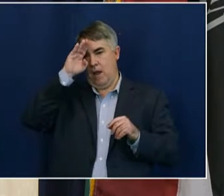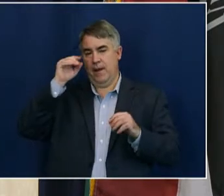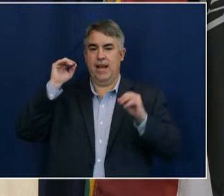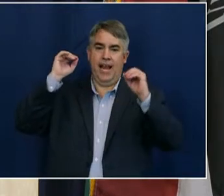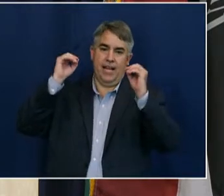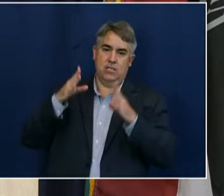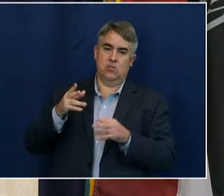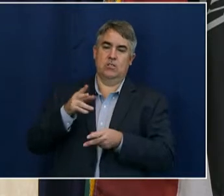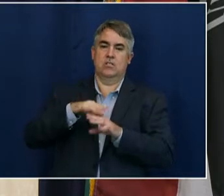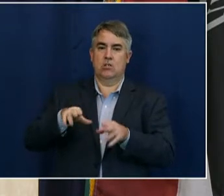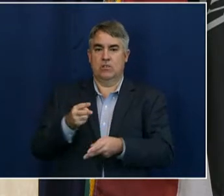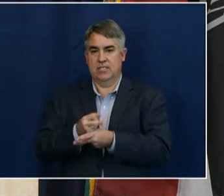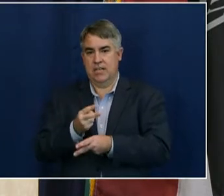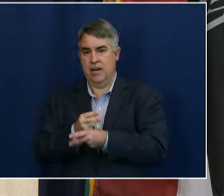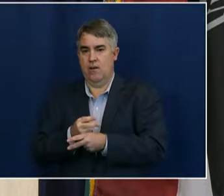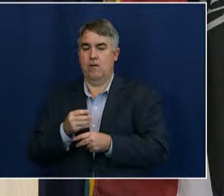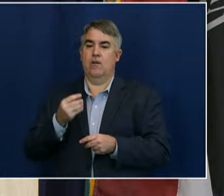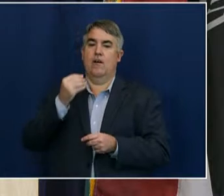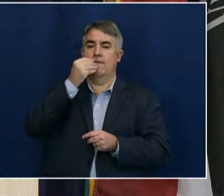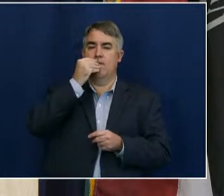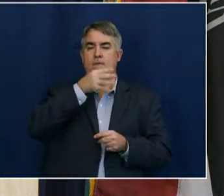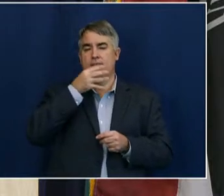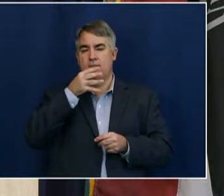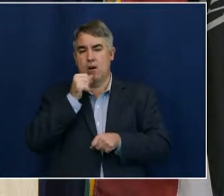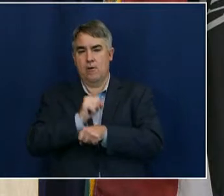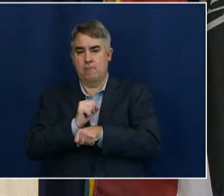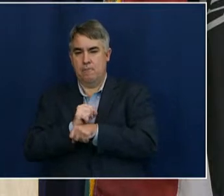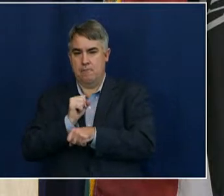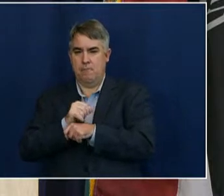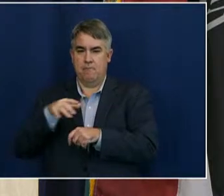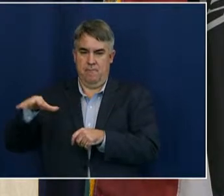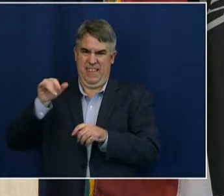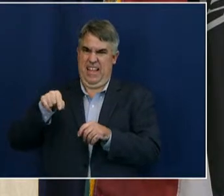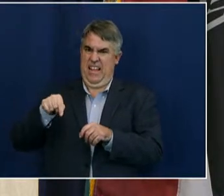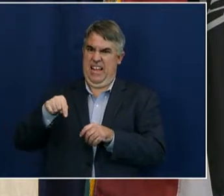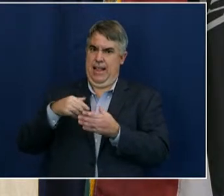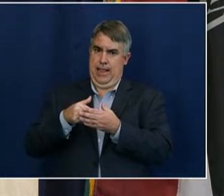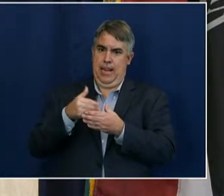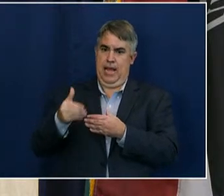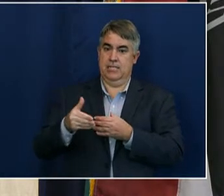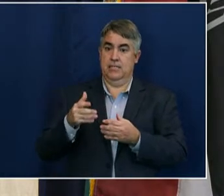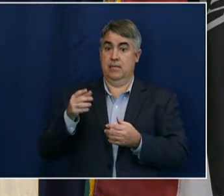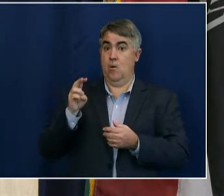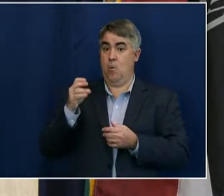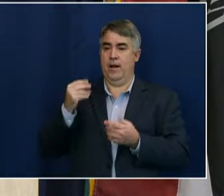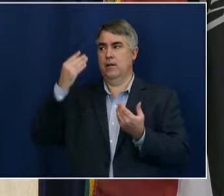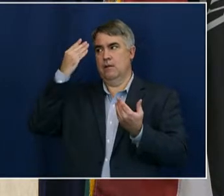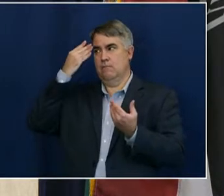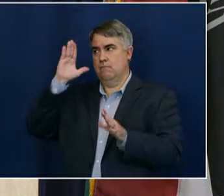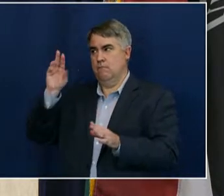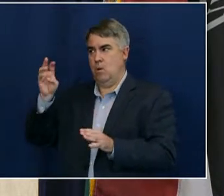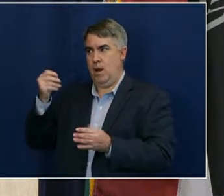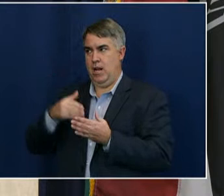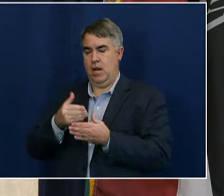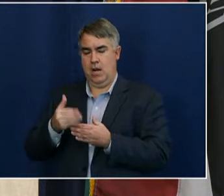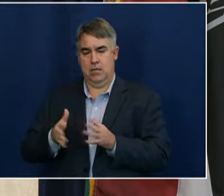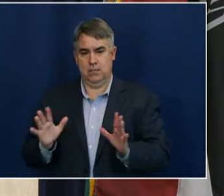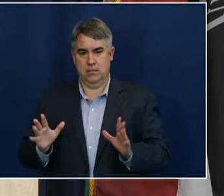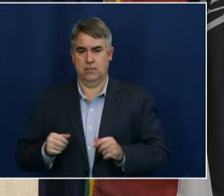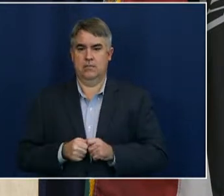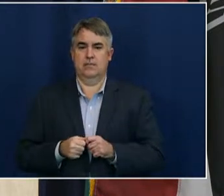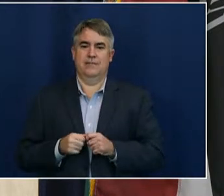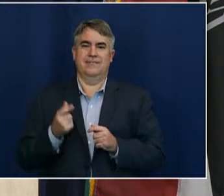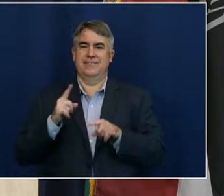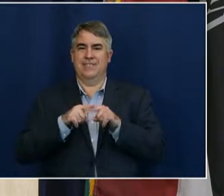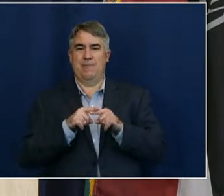agriculture. And we don't know when we will get to that tier, again, because we don't know how many vaccines we will get or what will happen. We know what